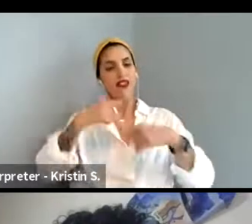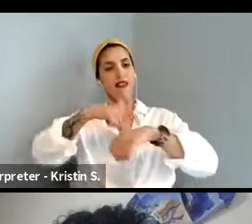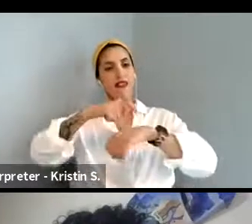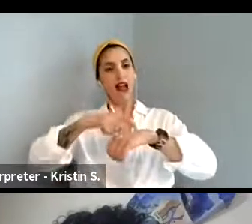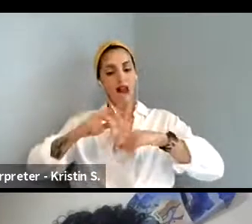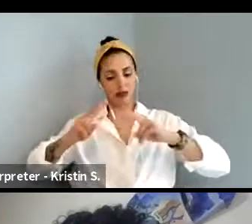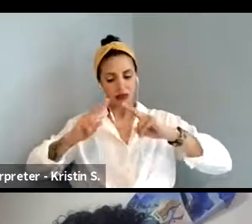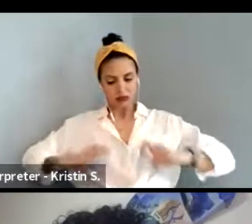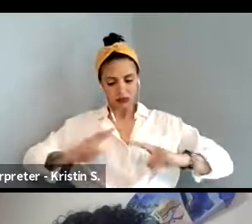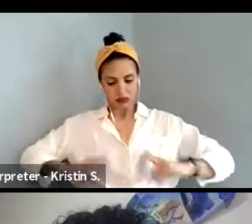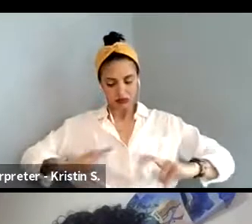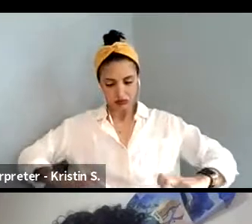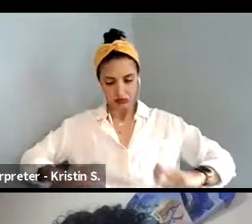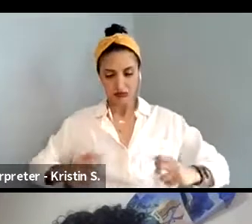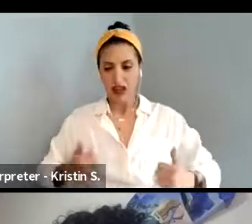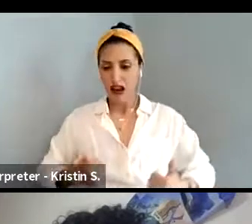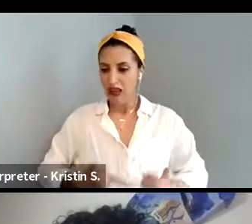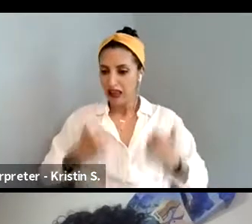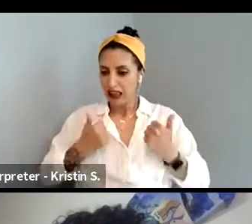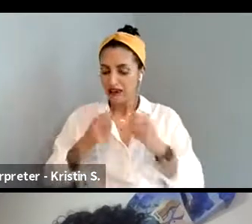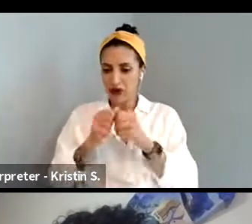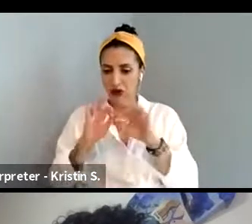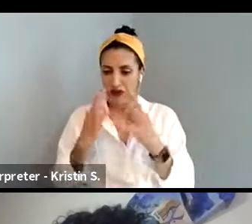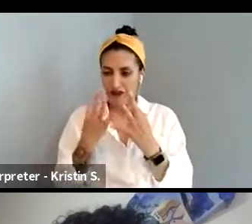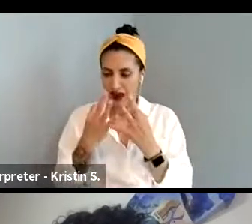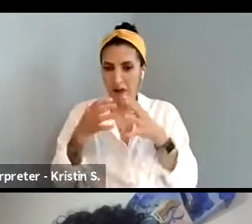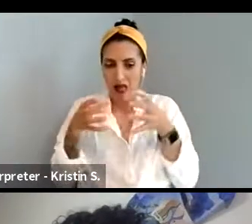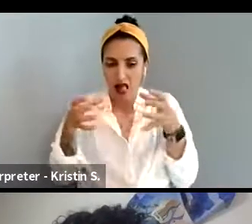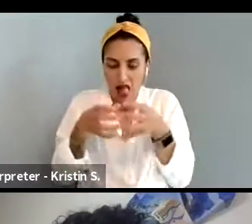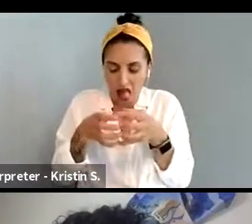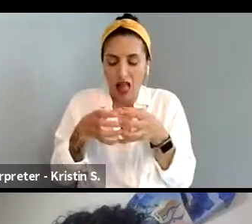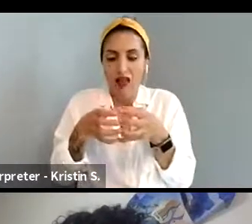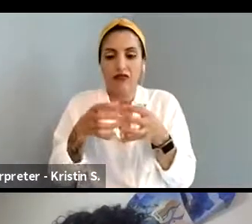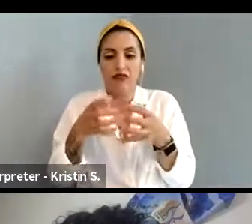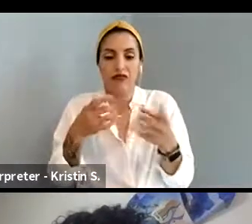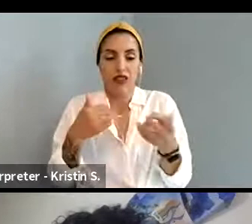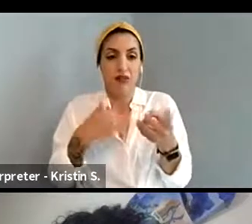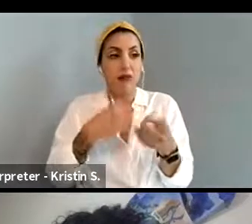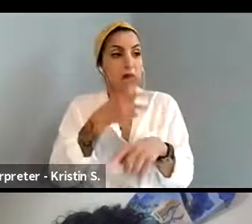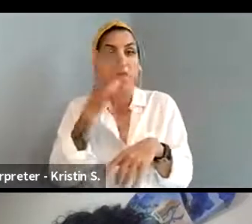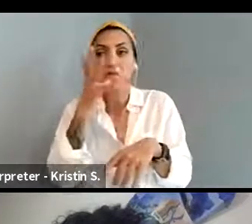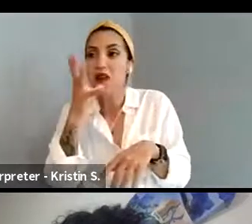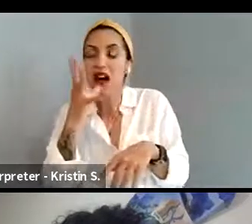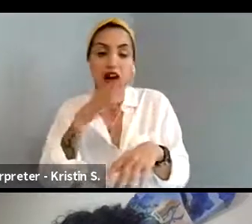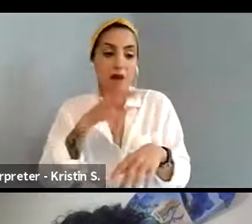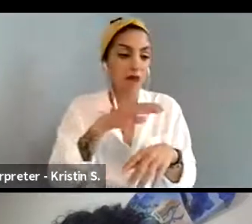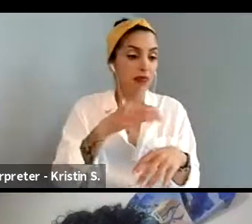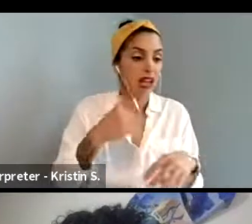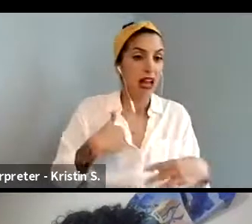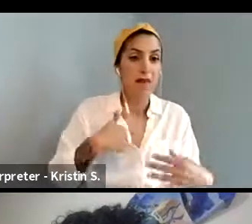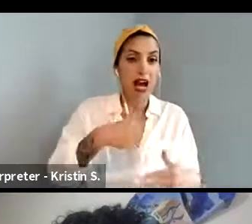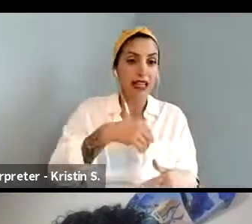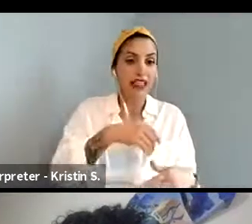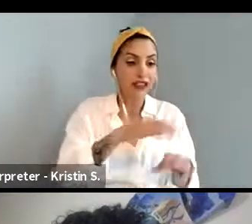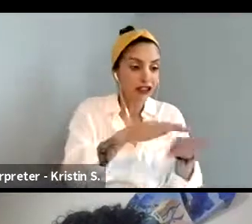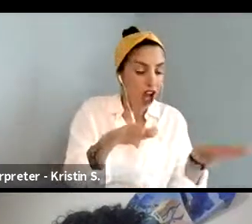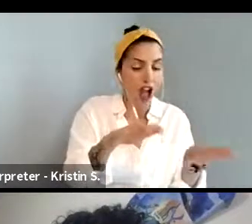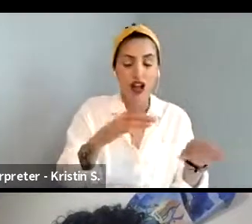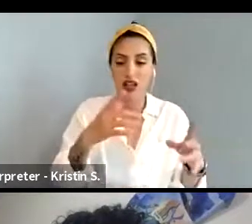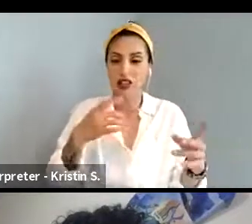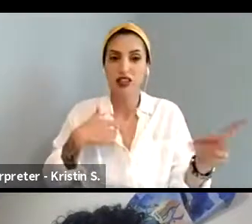living amongst my family in a small bubble. I have a child and I have a mother, and I'm so blessed to have this multi-generational woman